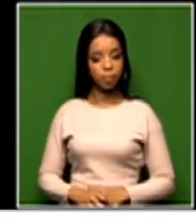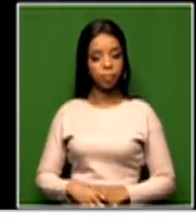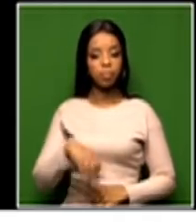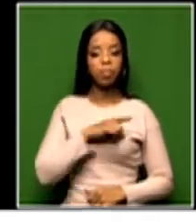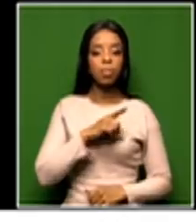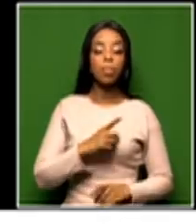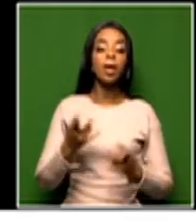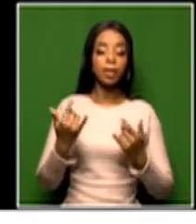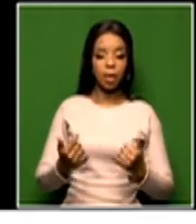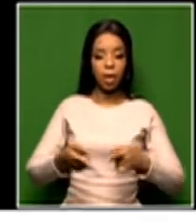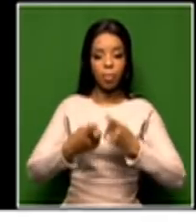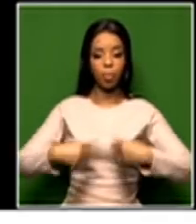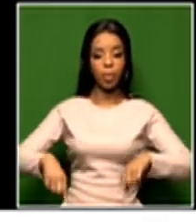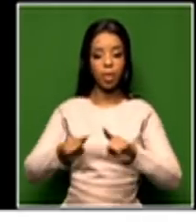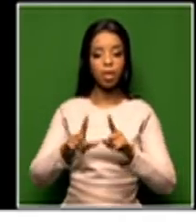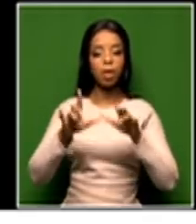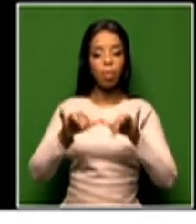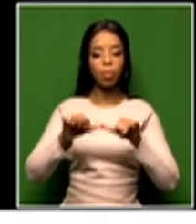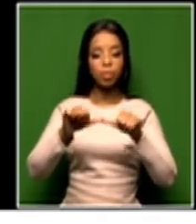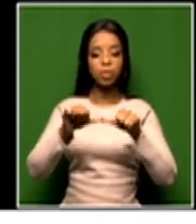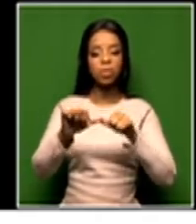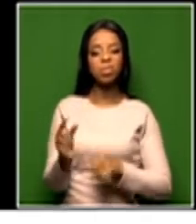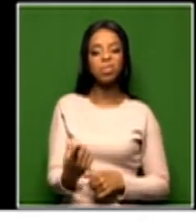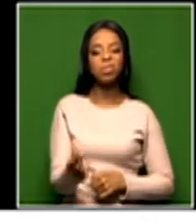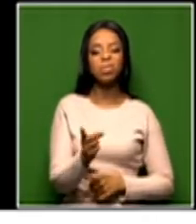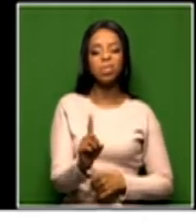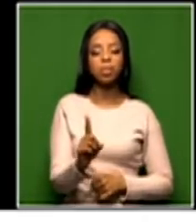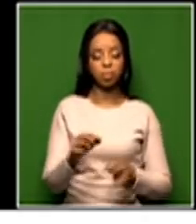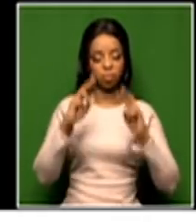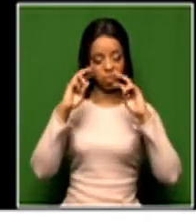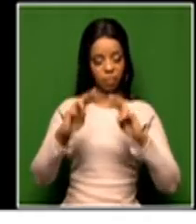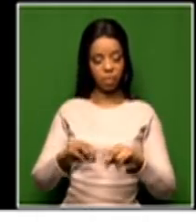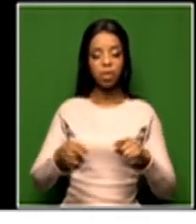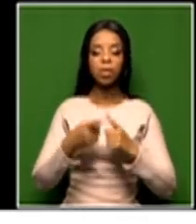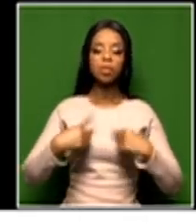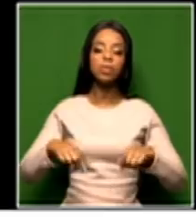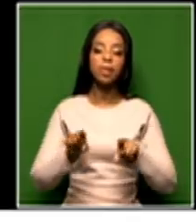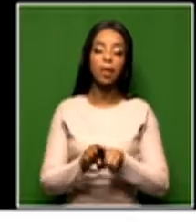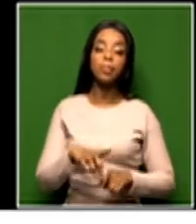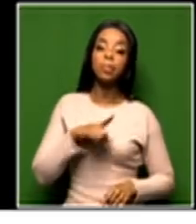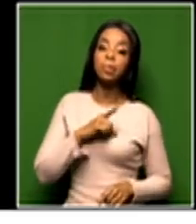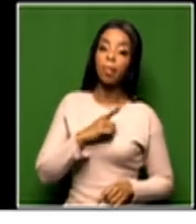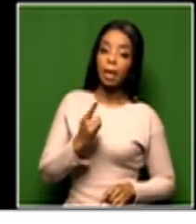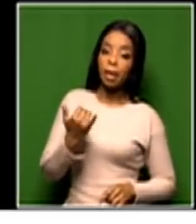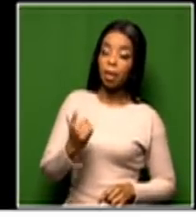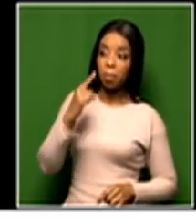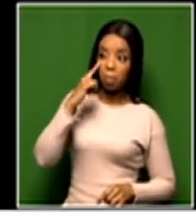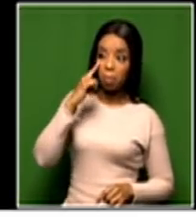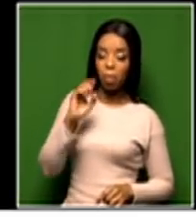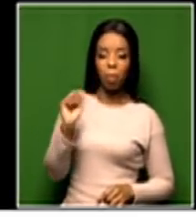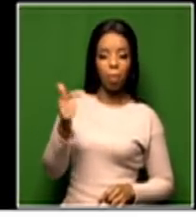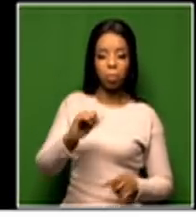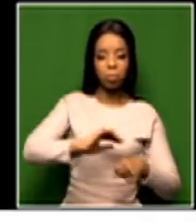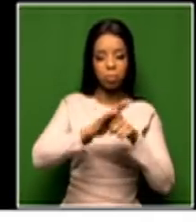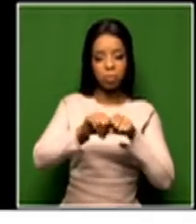will now actually continue the investigation on the basis of the proclamation, which is looking at all